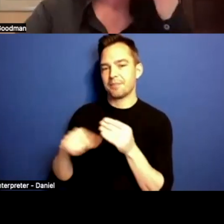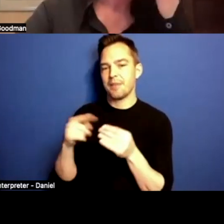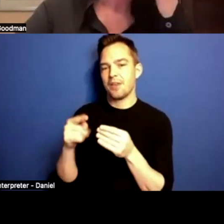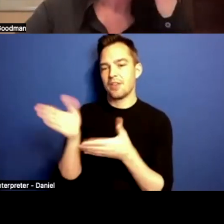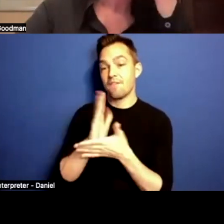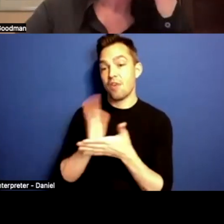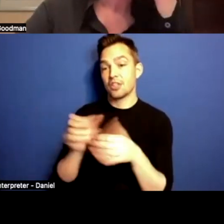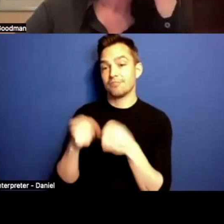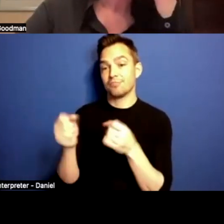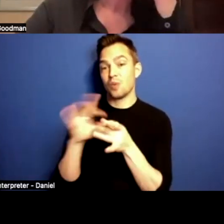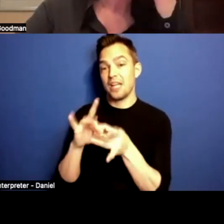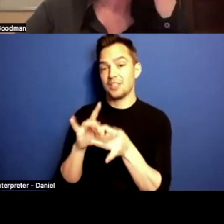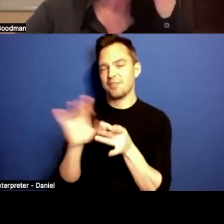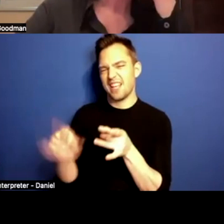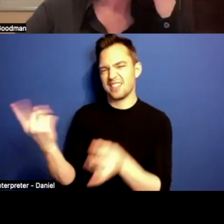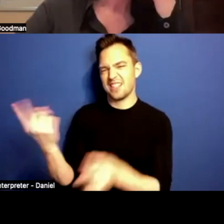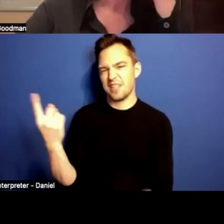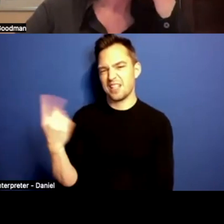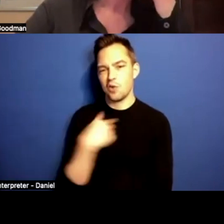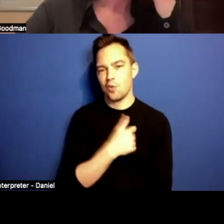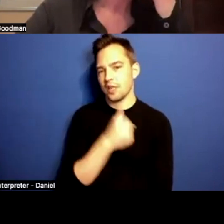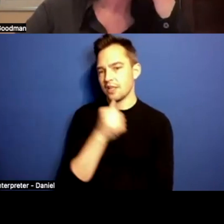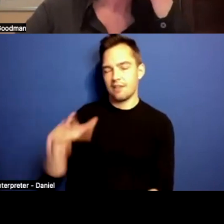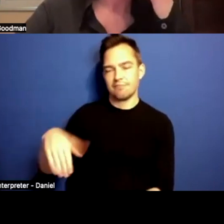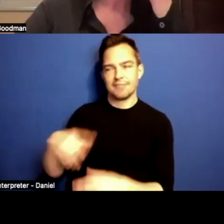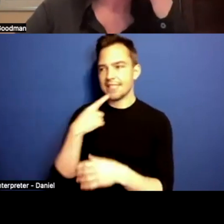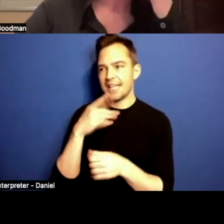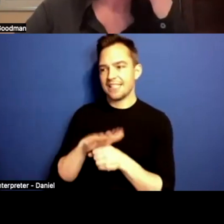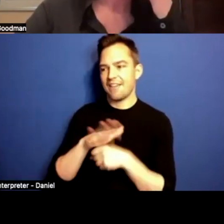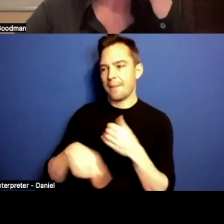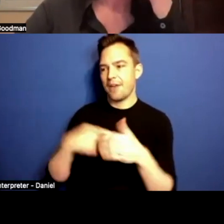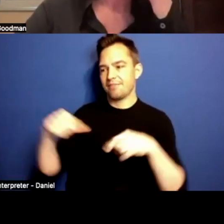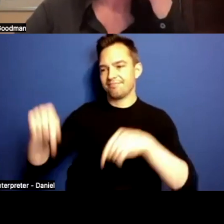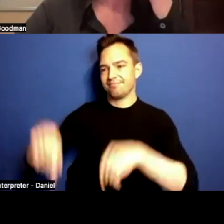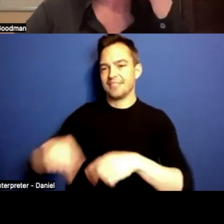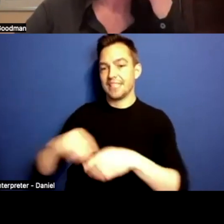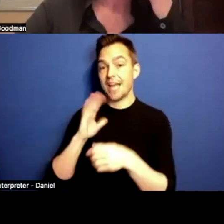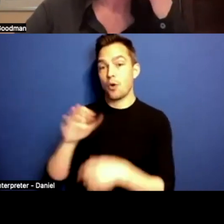fractured relationships, I think that's something that we haven't done enough with in our movement is